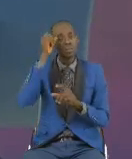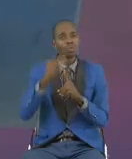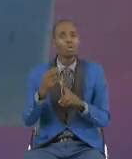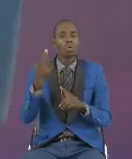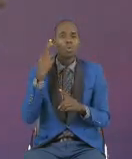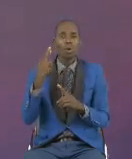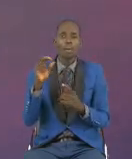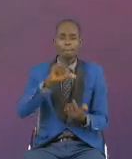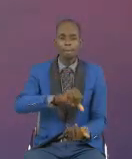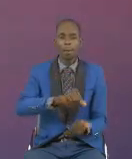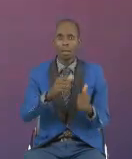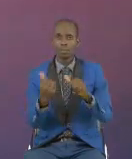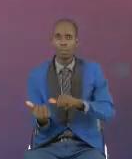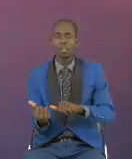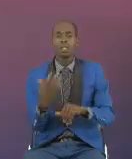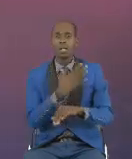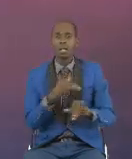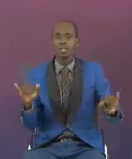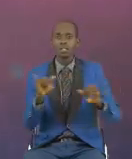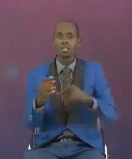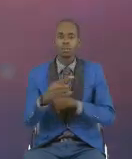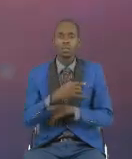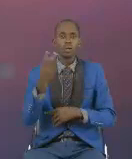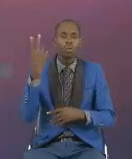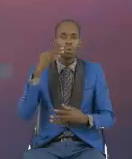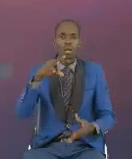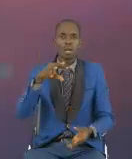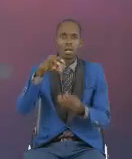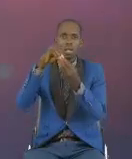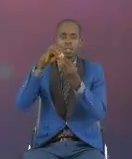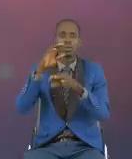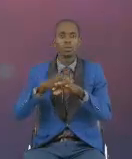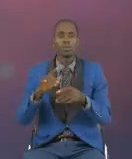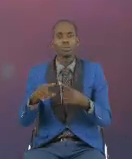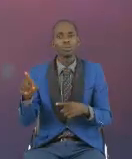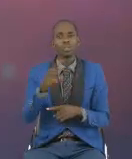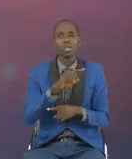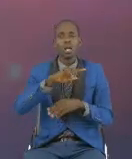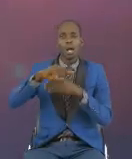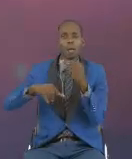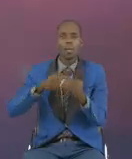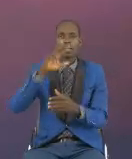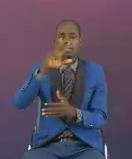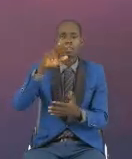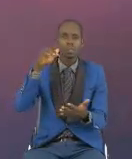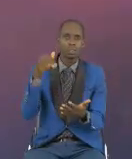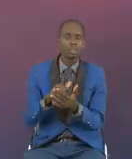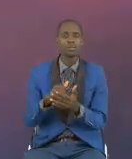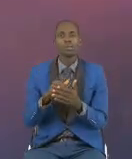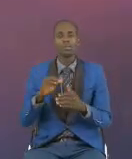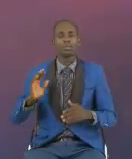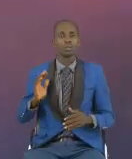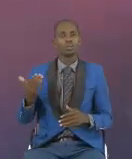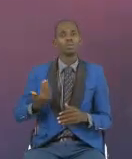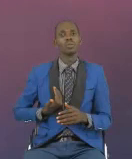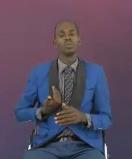day there were added unto them about 3,000 souls. Conversions. Look at chapter 4, verse